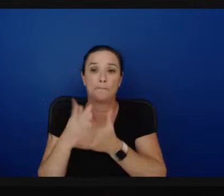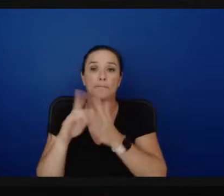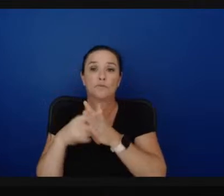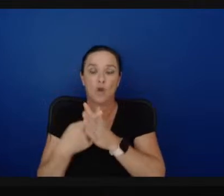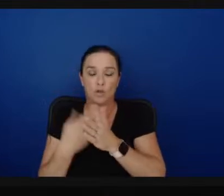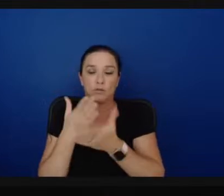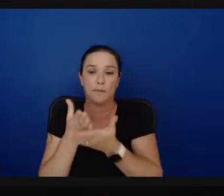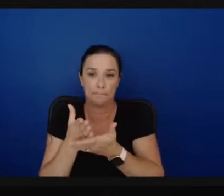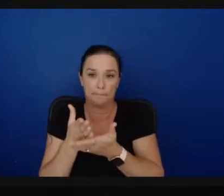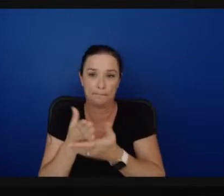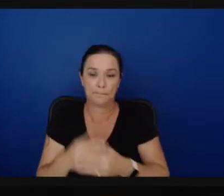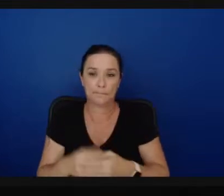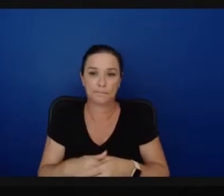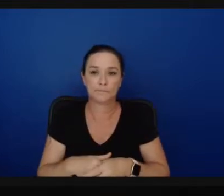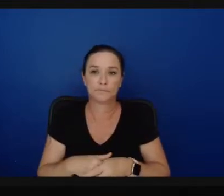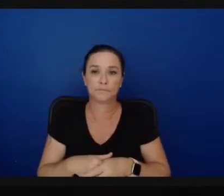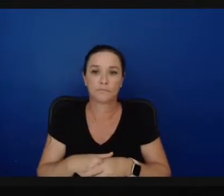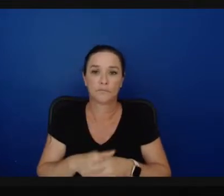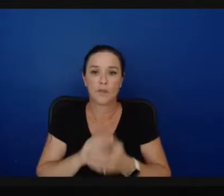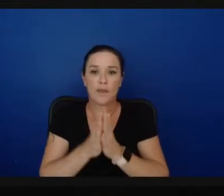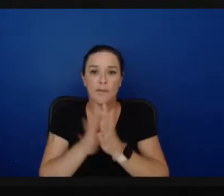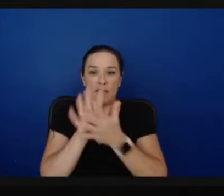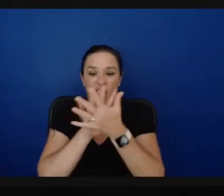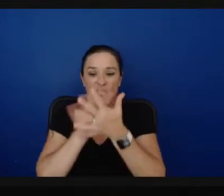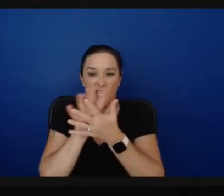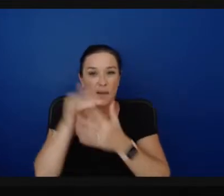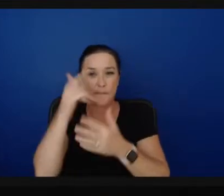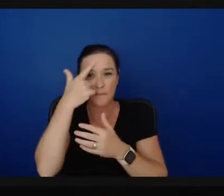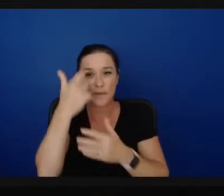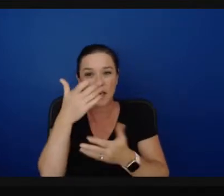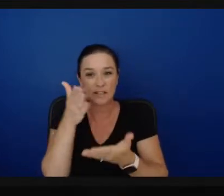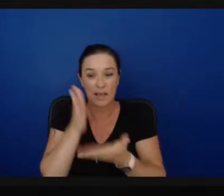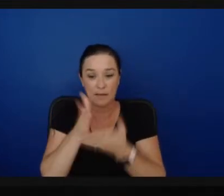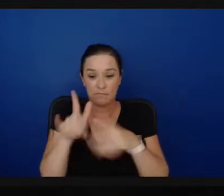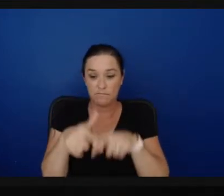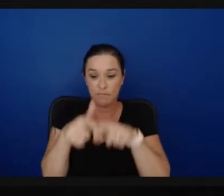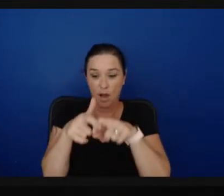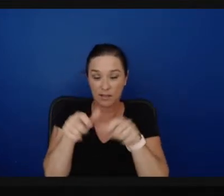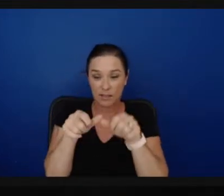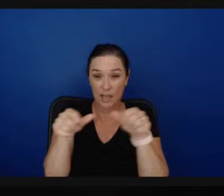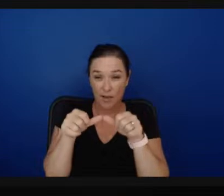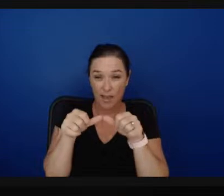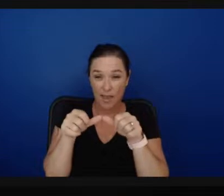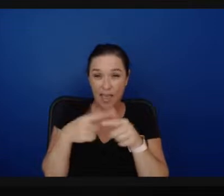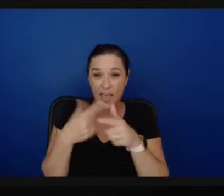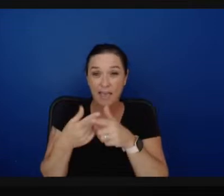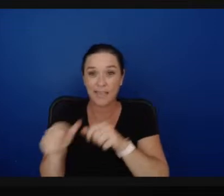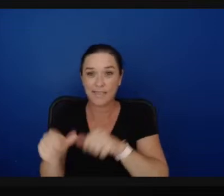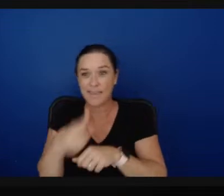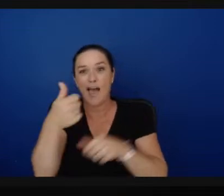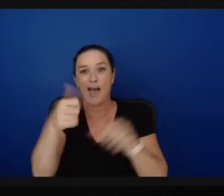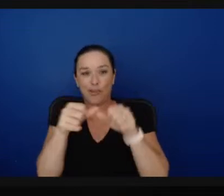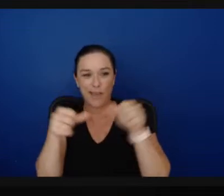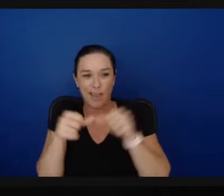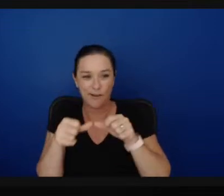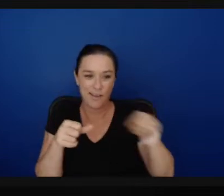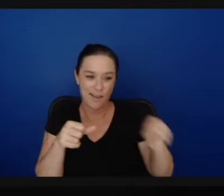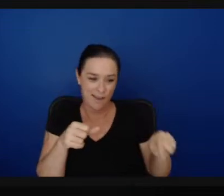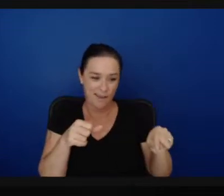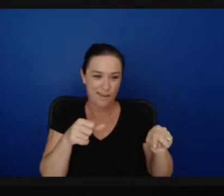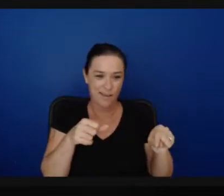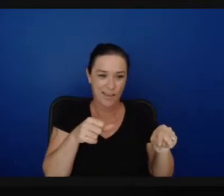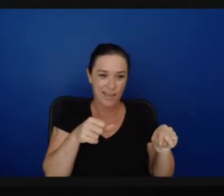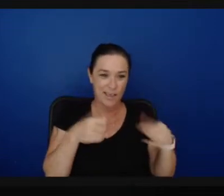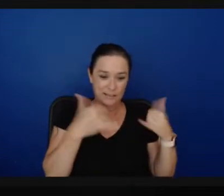stop. And it's getting muddled up because during these stop areas, that's when that other area to the southwest is also